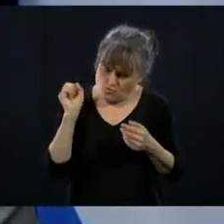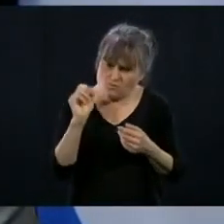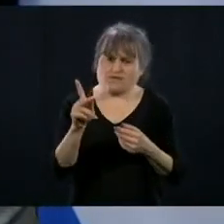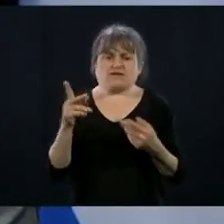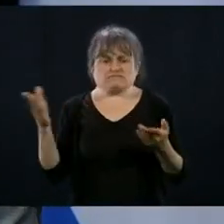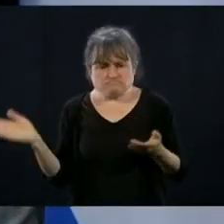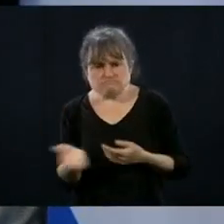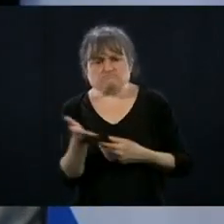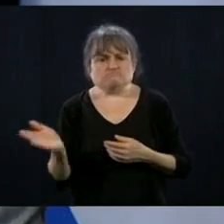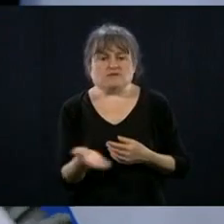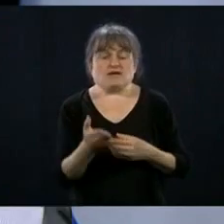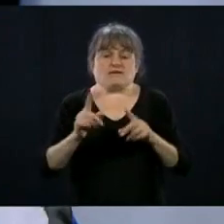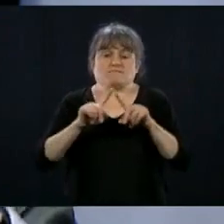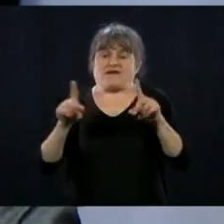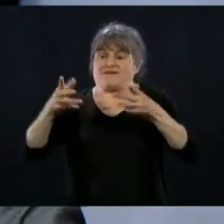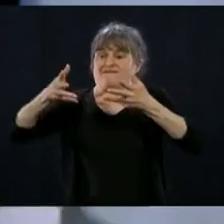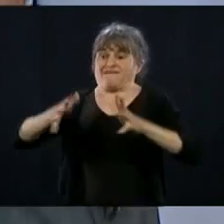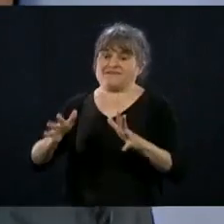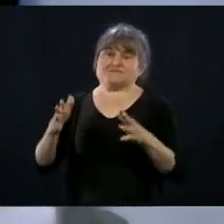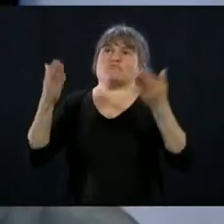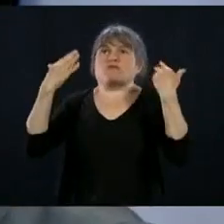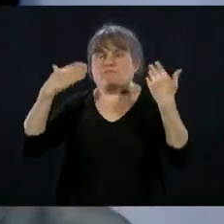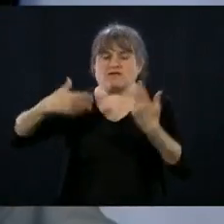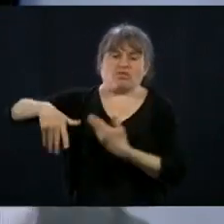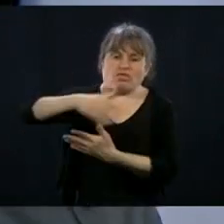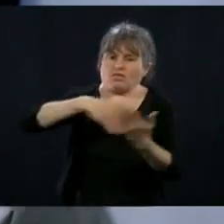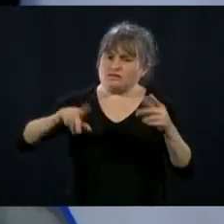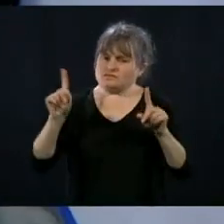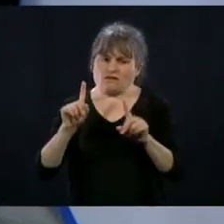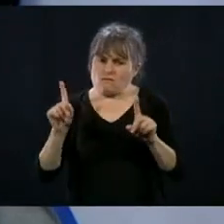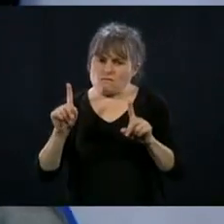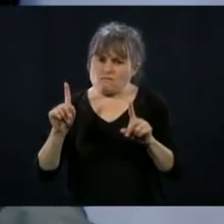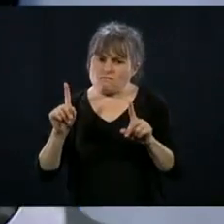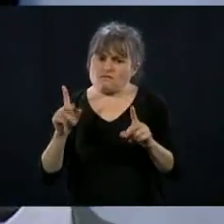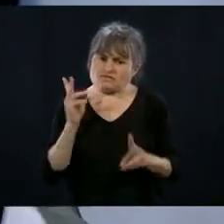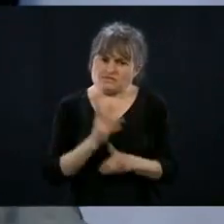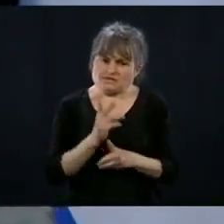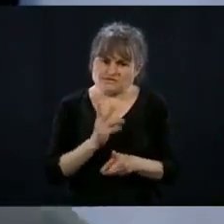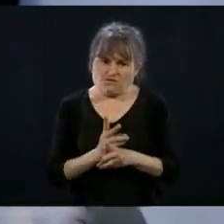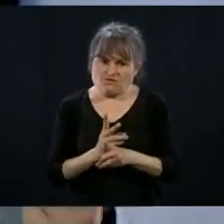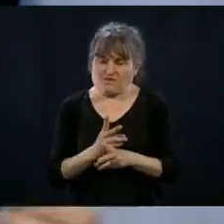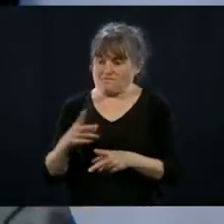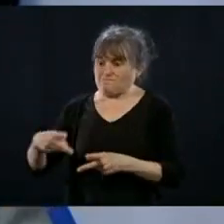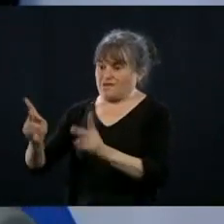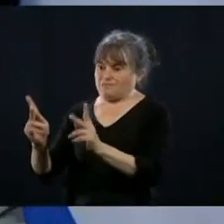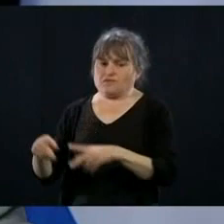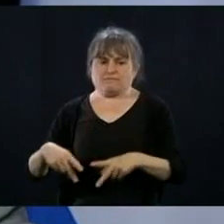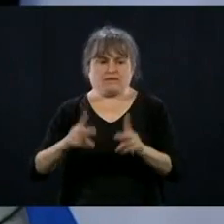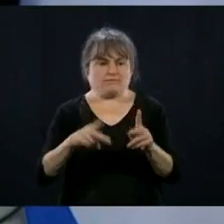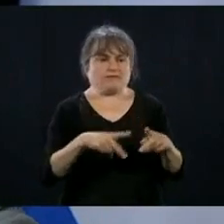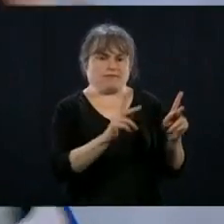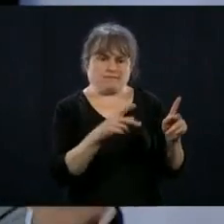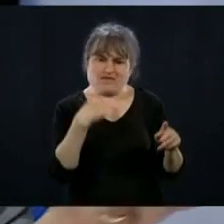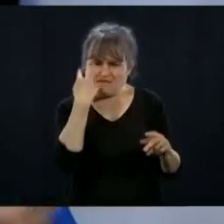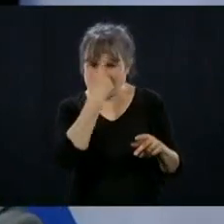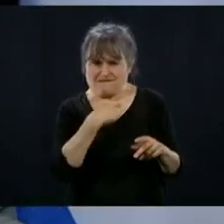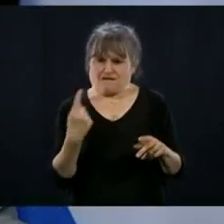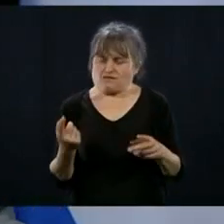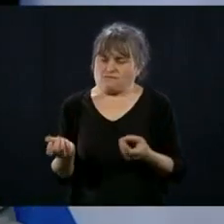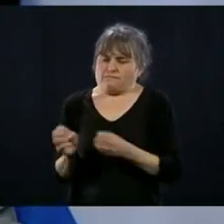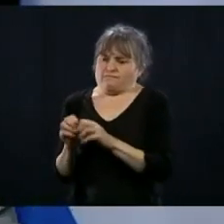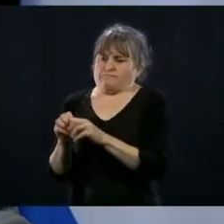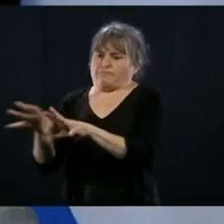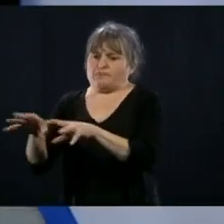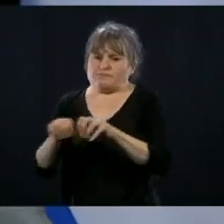it remains guidelines that we have given and that we'll be adjusting. Because if we open up too much at the same time, we